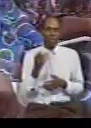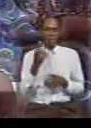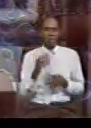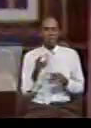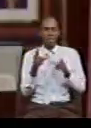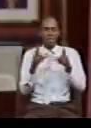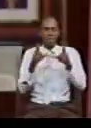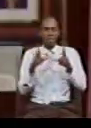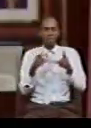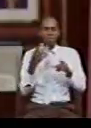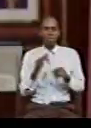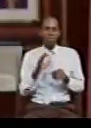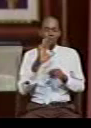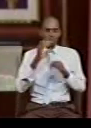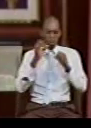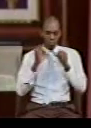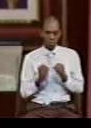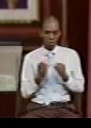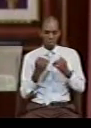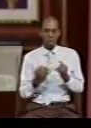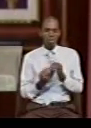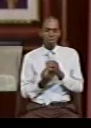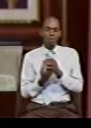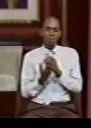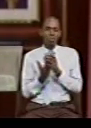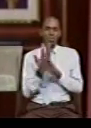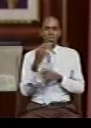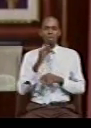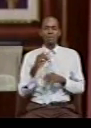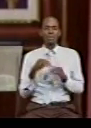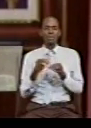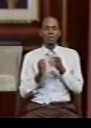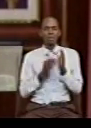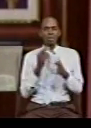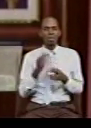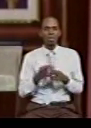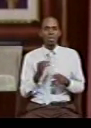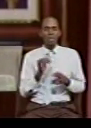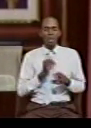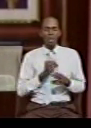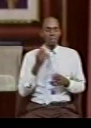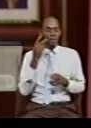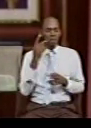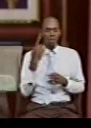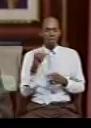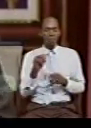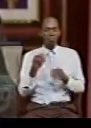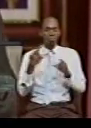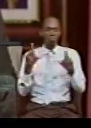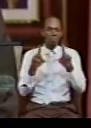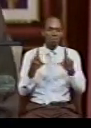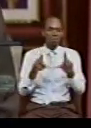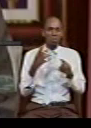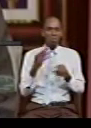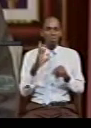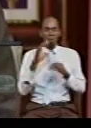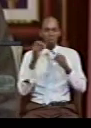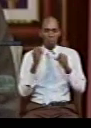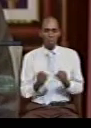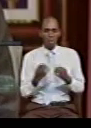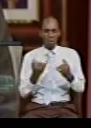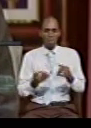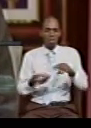strength increasing. I see the level of your power increasing. Even